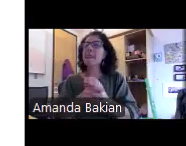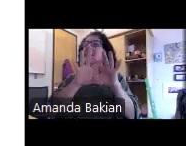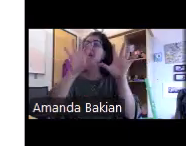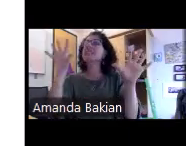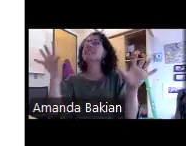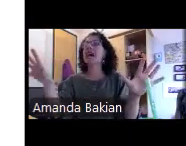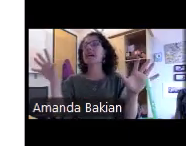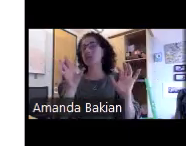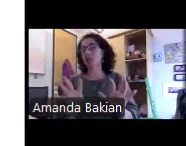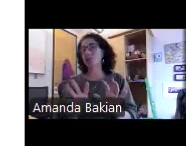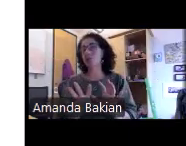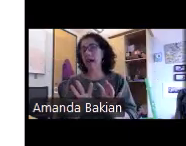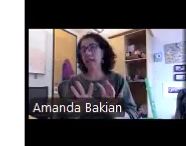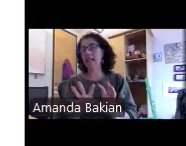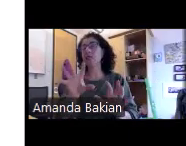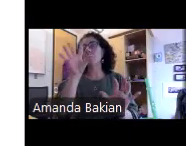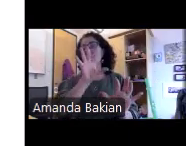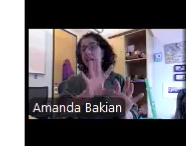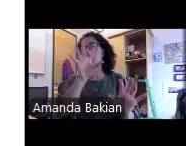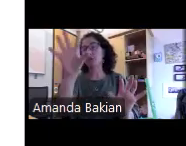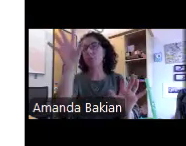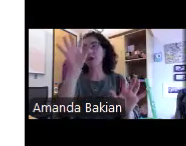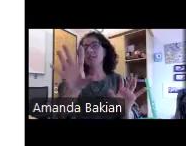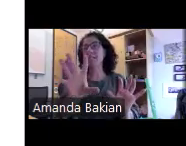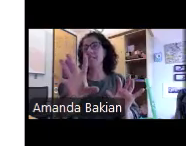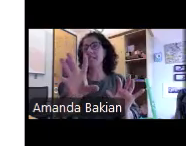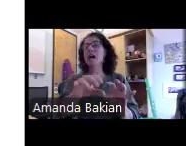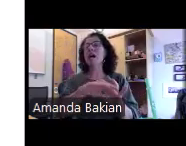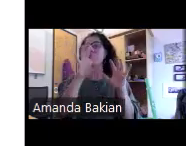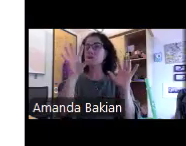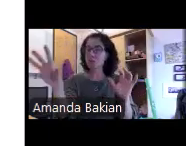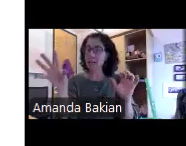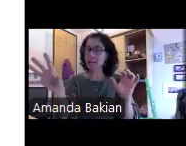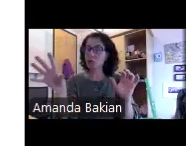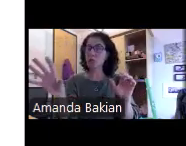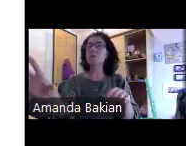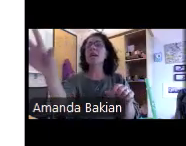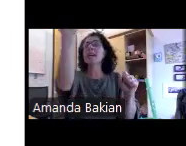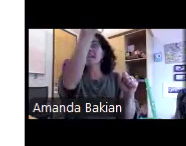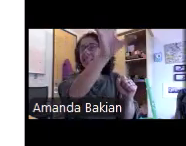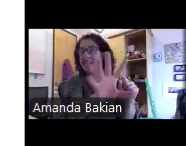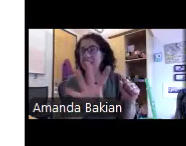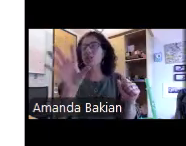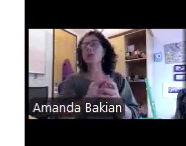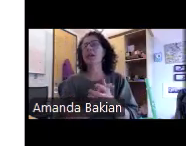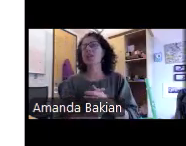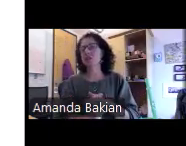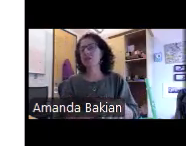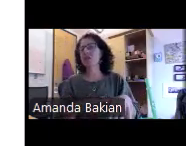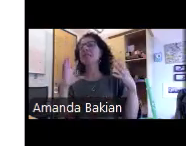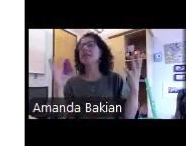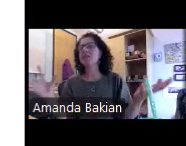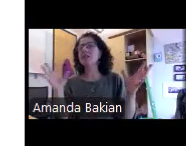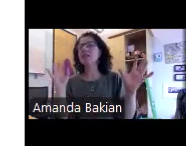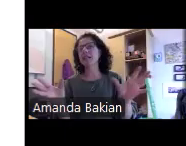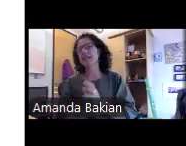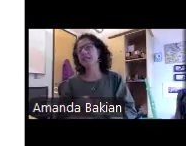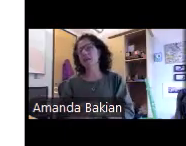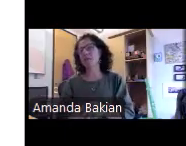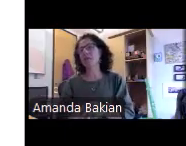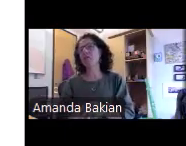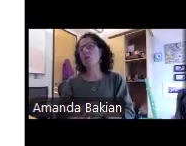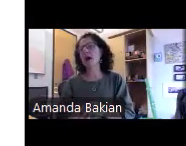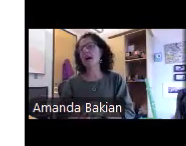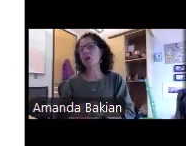US, it is not designed to do that. It reflects what the prevalence is among certain age groups in these locations. A different